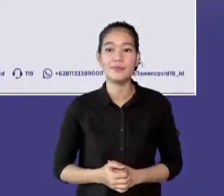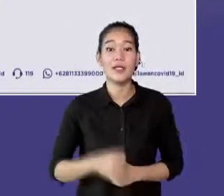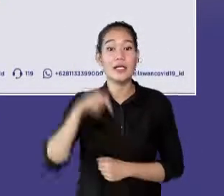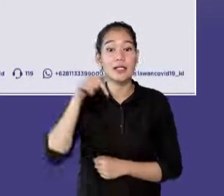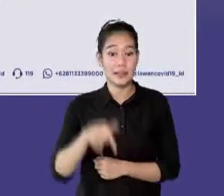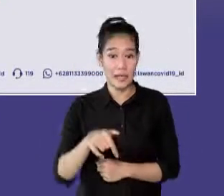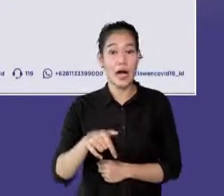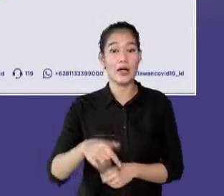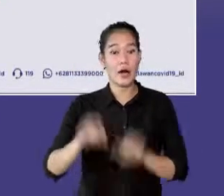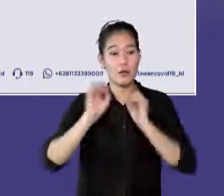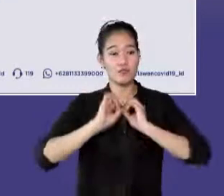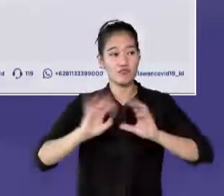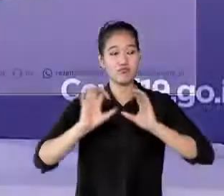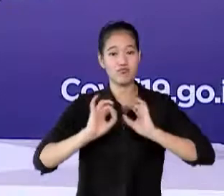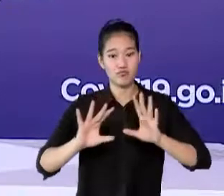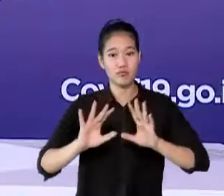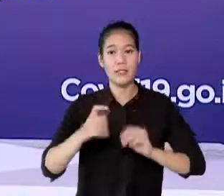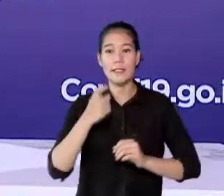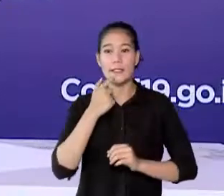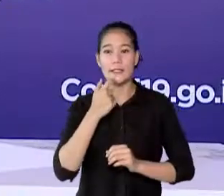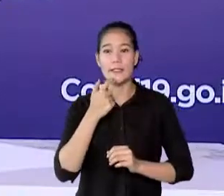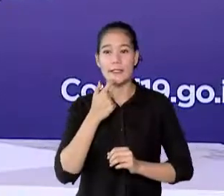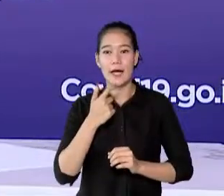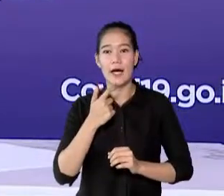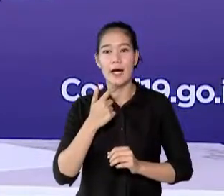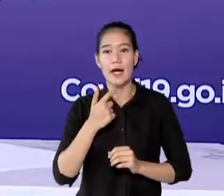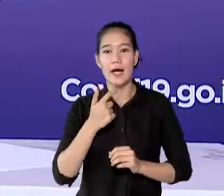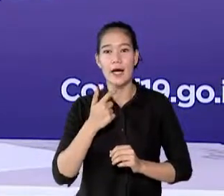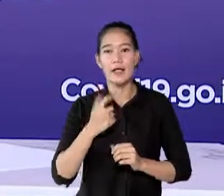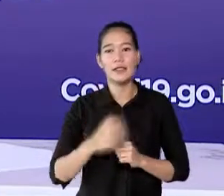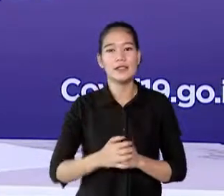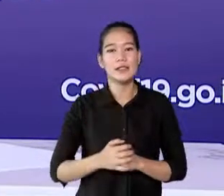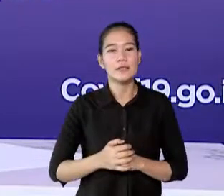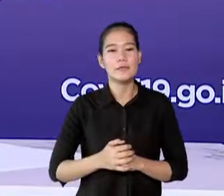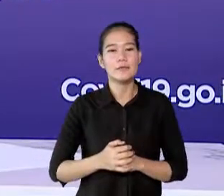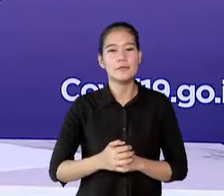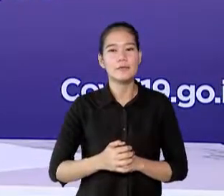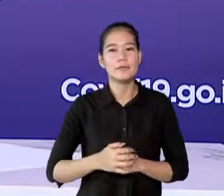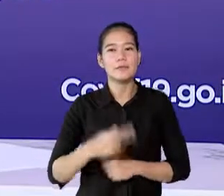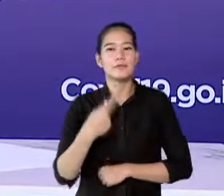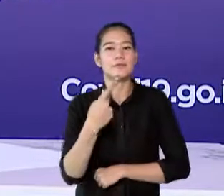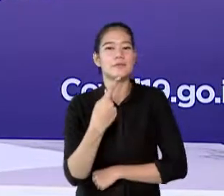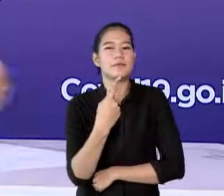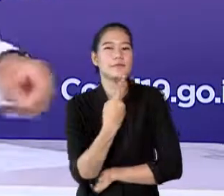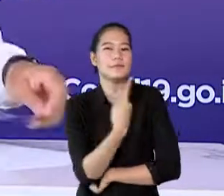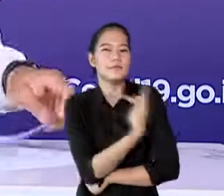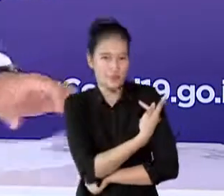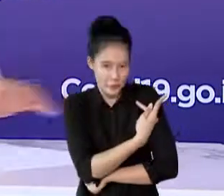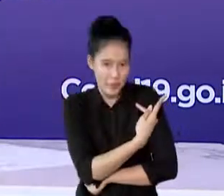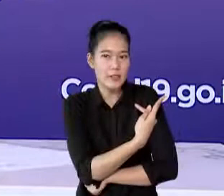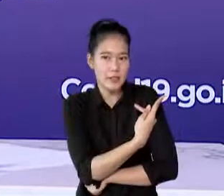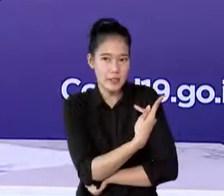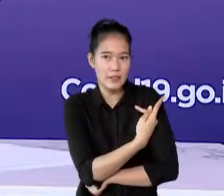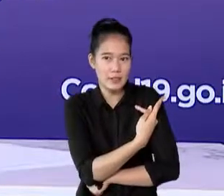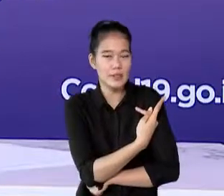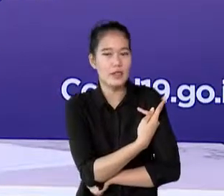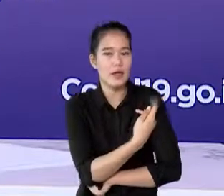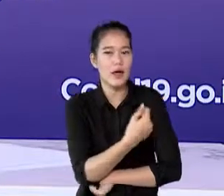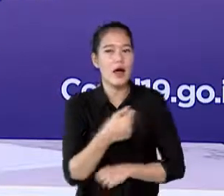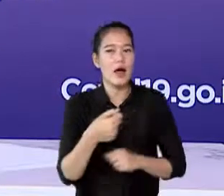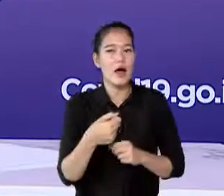Now I will announce the latest circular from the head of the task force, which act as the basis for